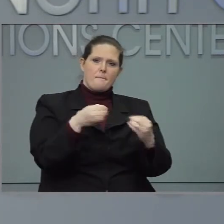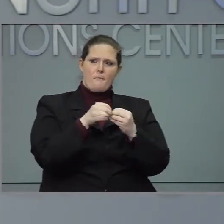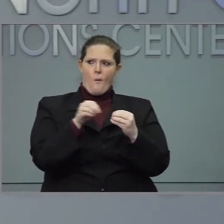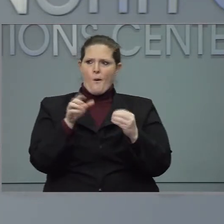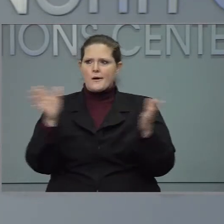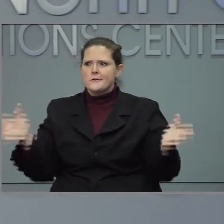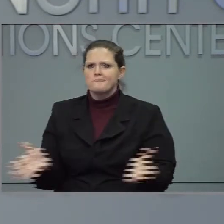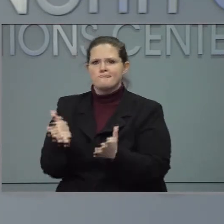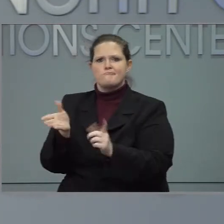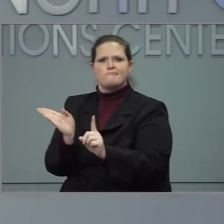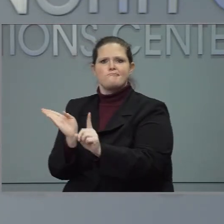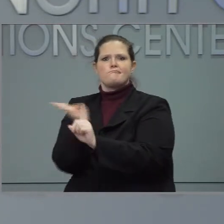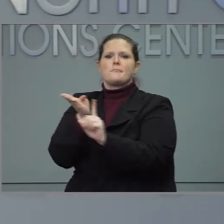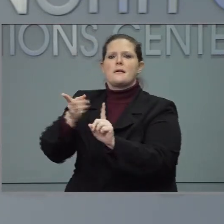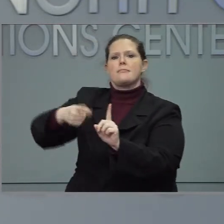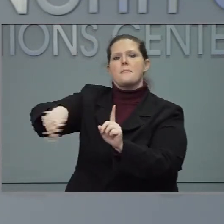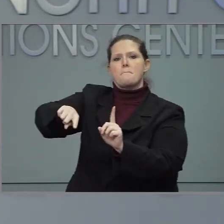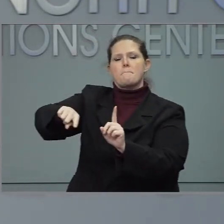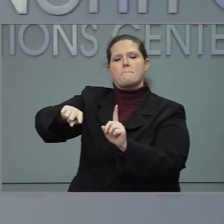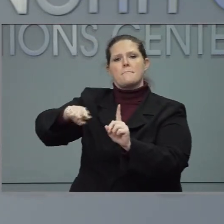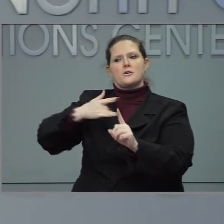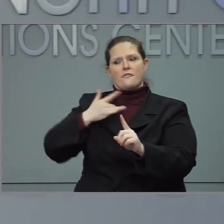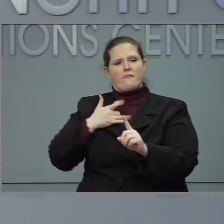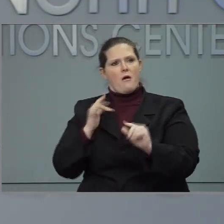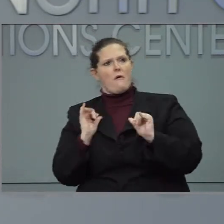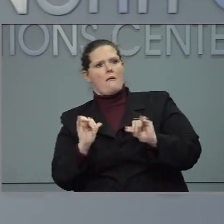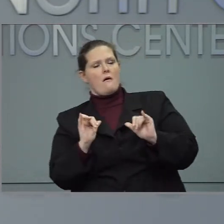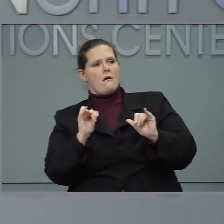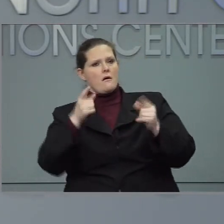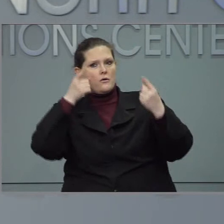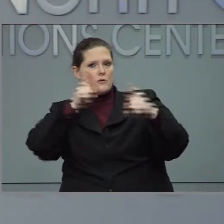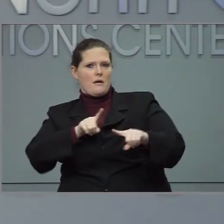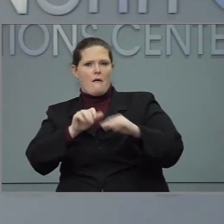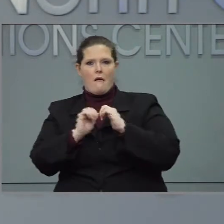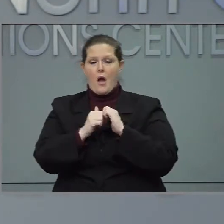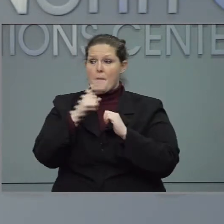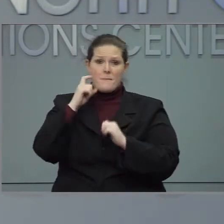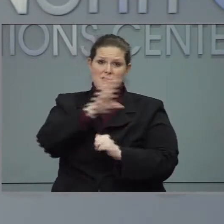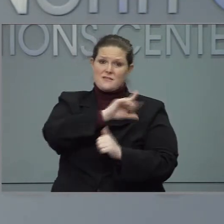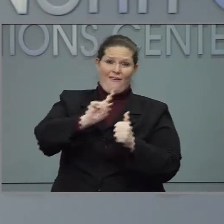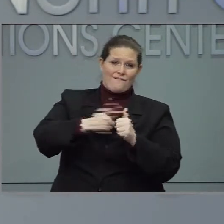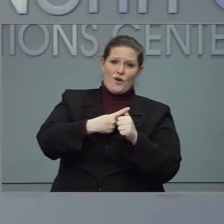urgency to get a compromise done this year, even though he hasn't in his first term?